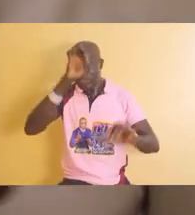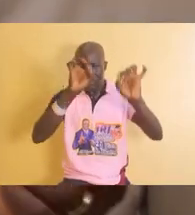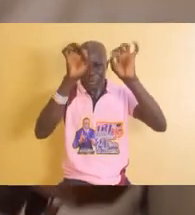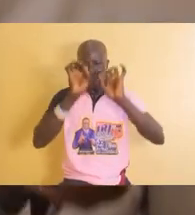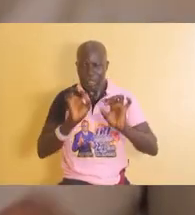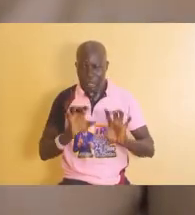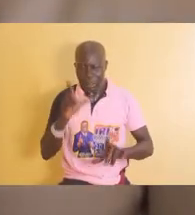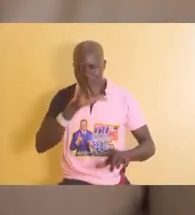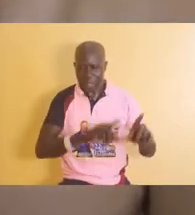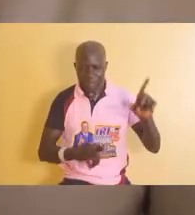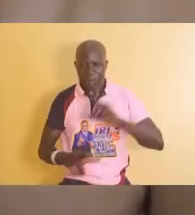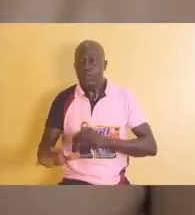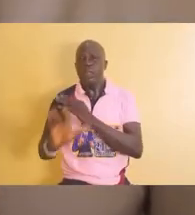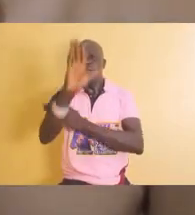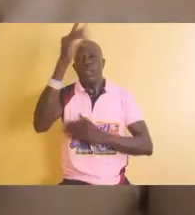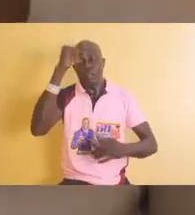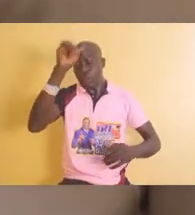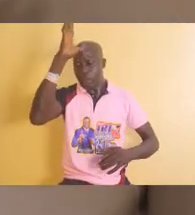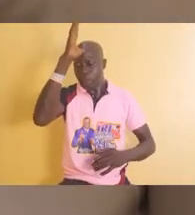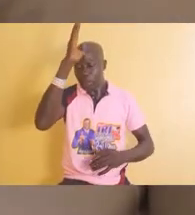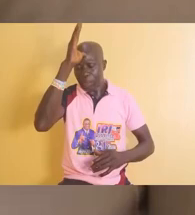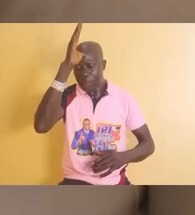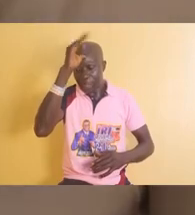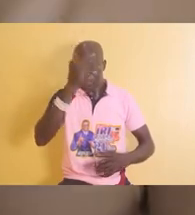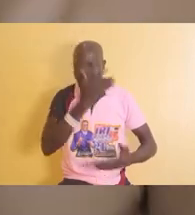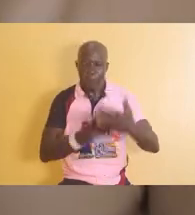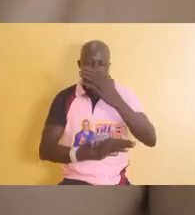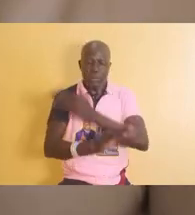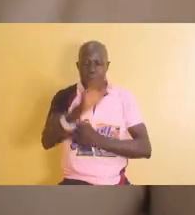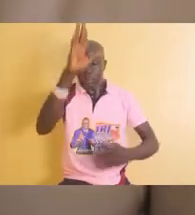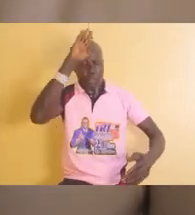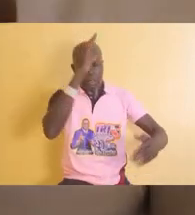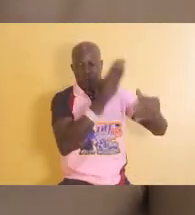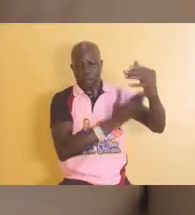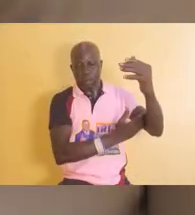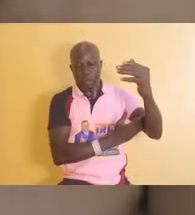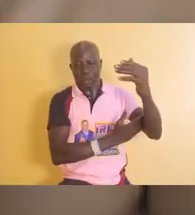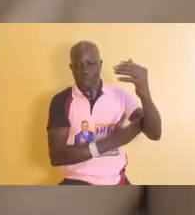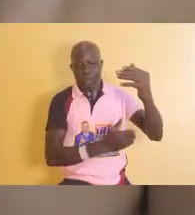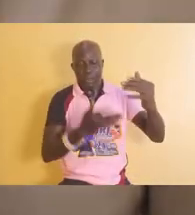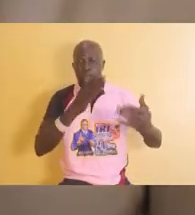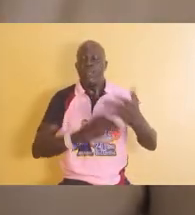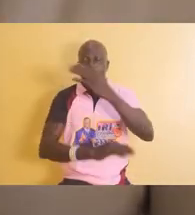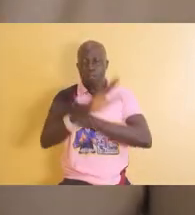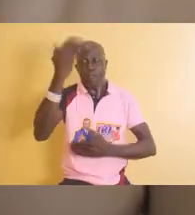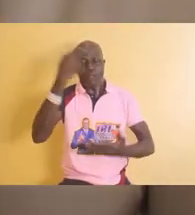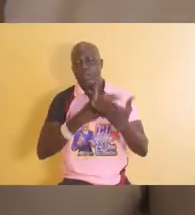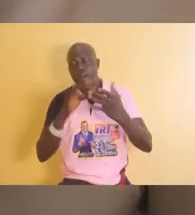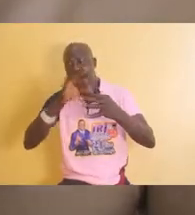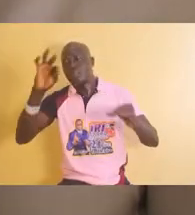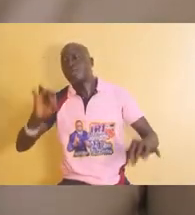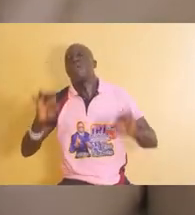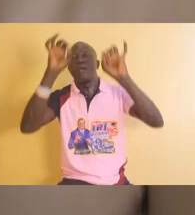Baba, come in the dere. Olorun Baba, Olorun Omo,